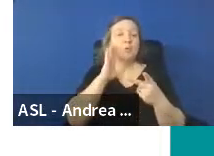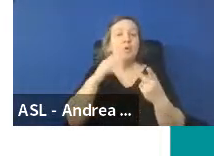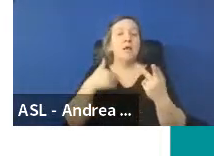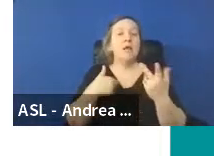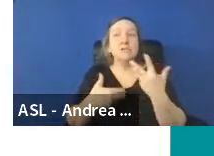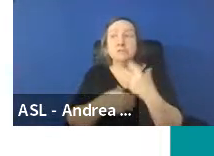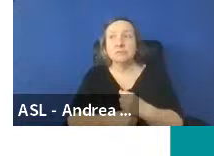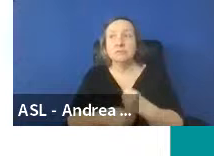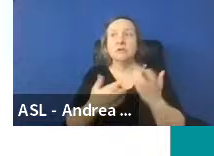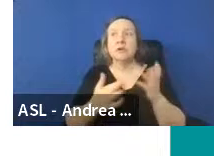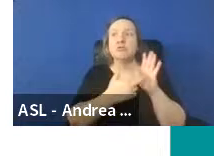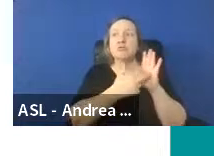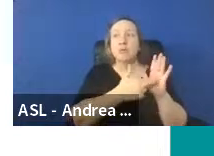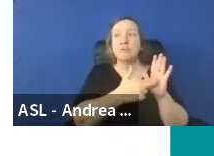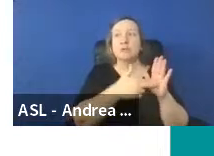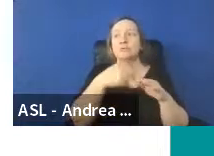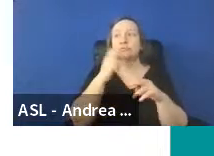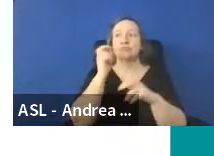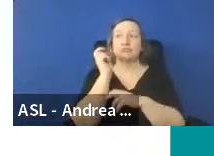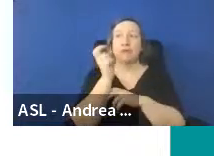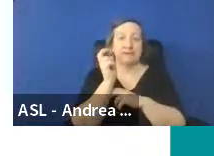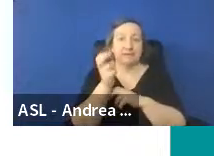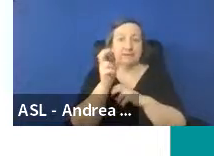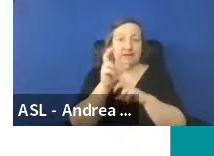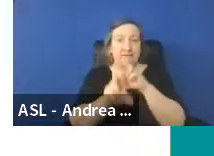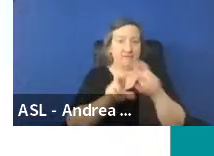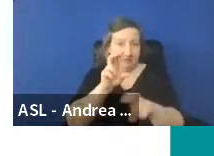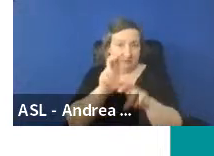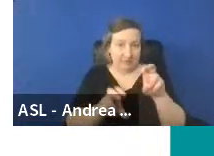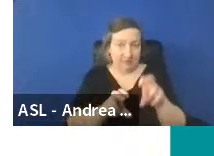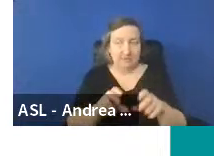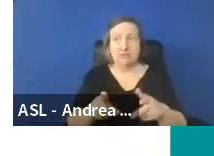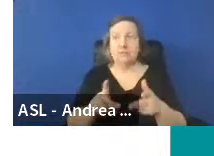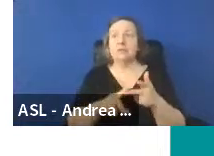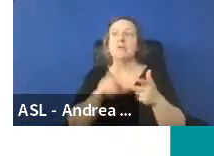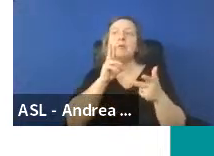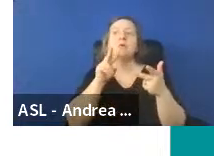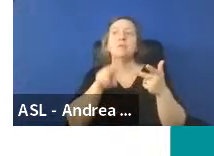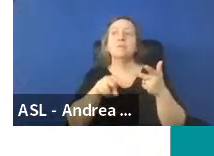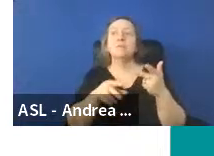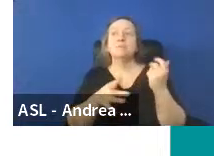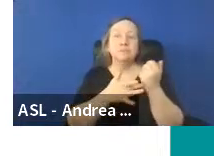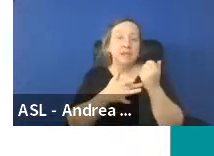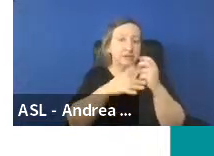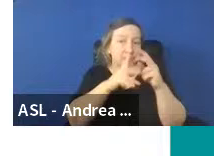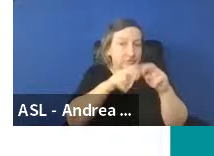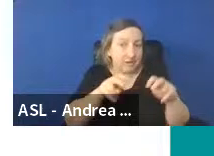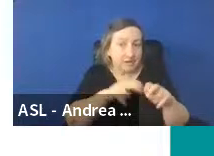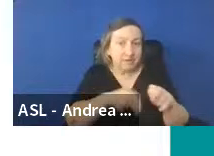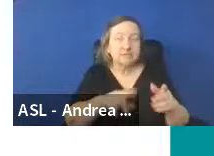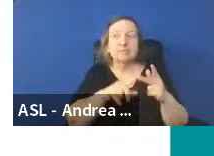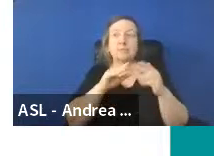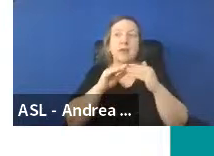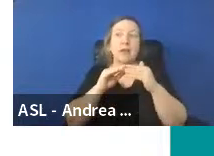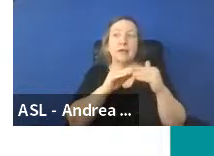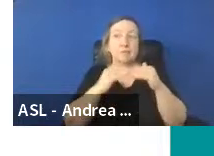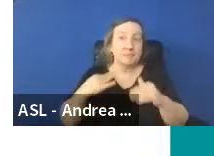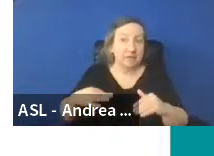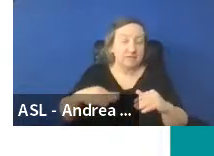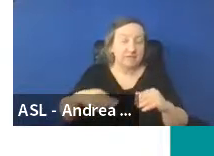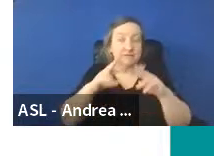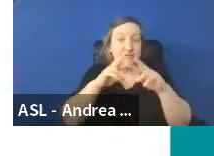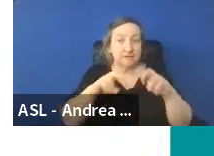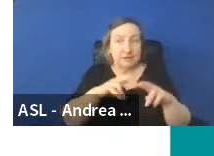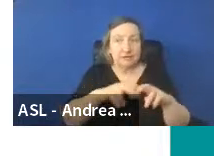of the representative transit investments. We will look at technical analysis and equity benefits